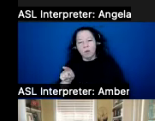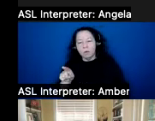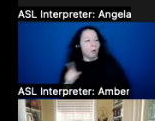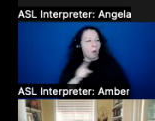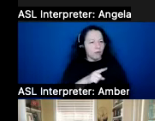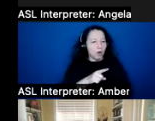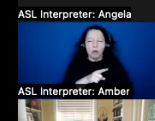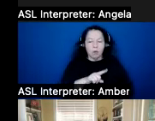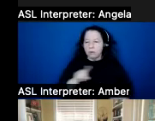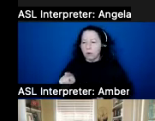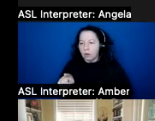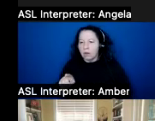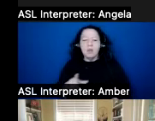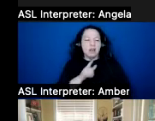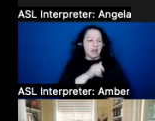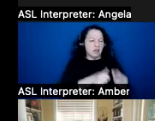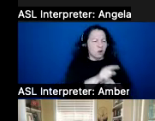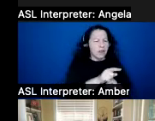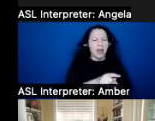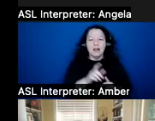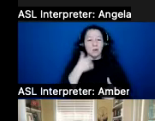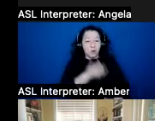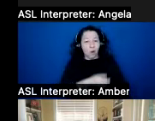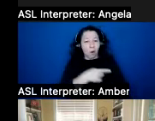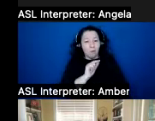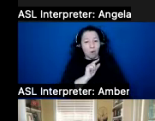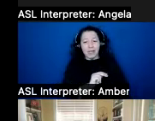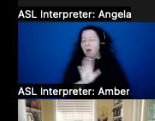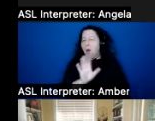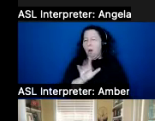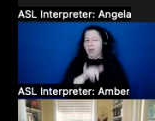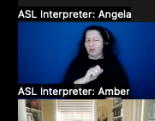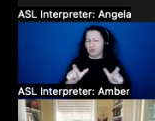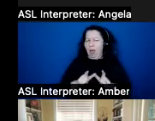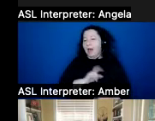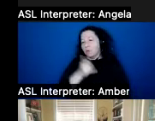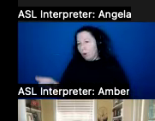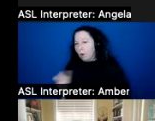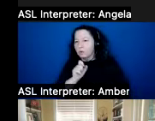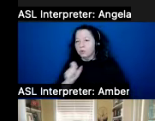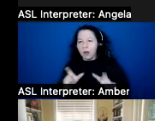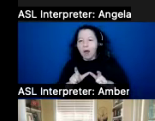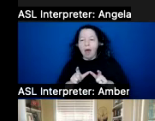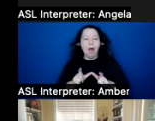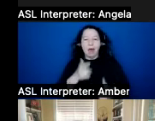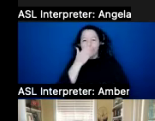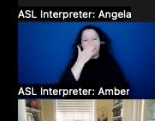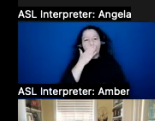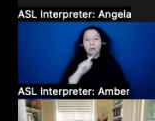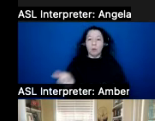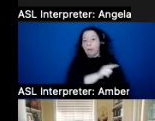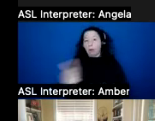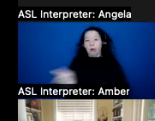under Polson, so call Polson, and then calling Polson, and then, oh no, that's tribal. And then, you know, just getting bounced back. So